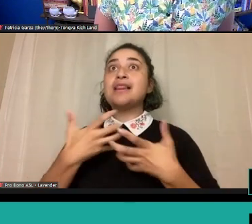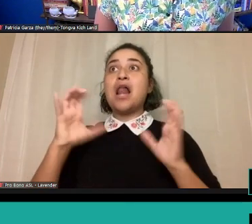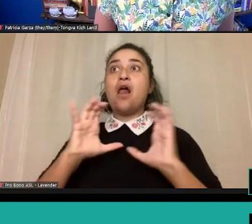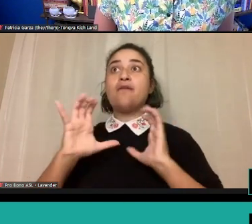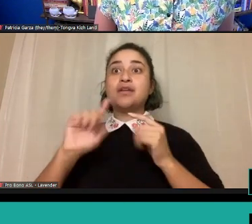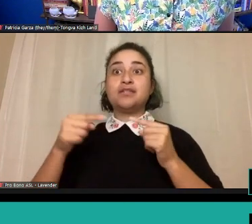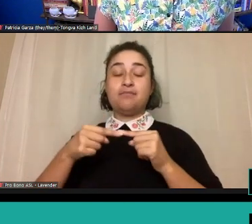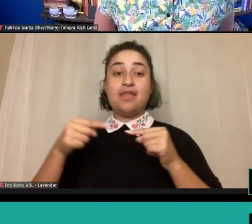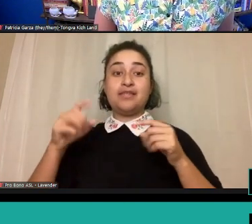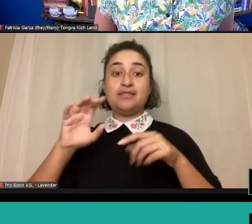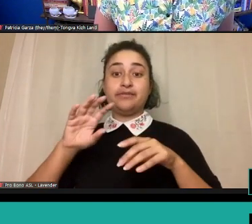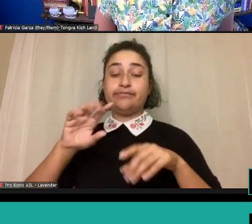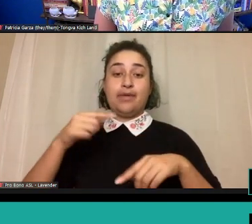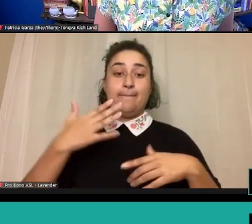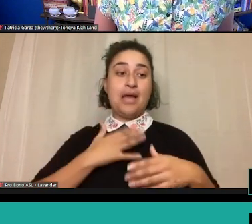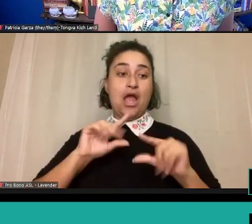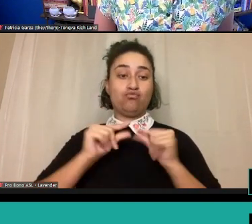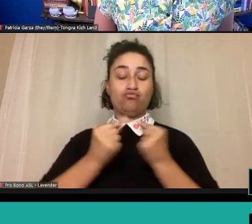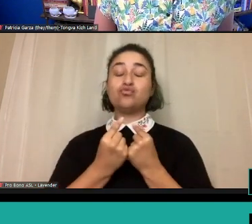And we are all